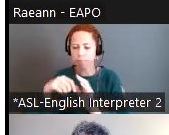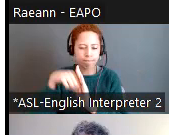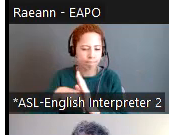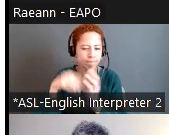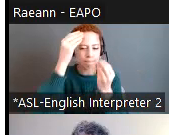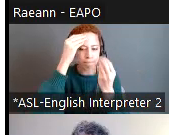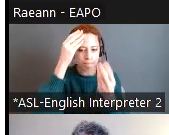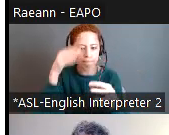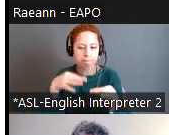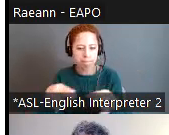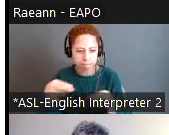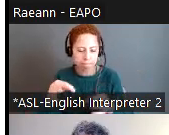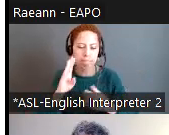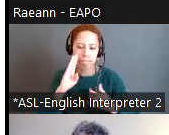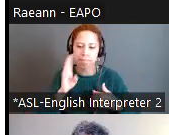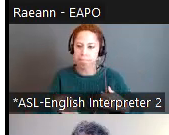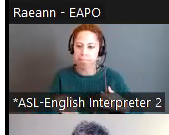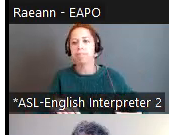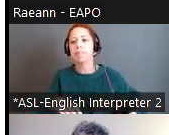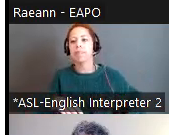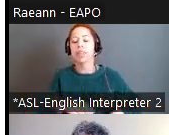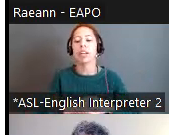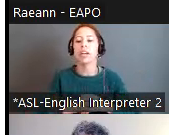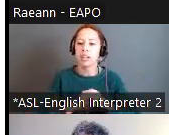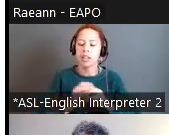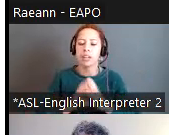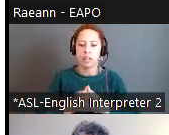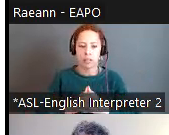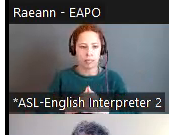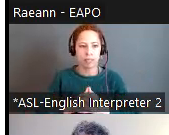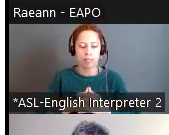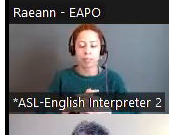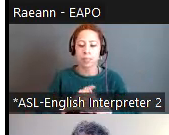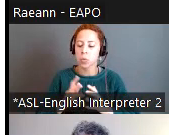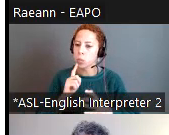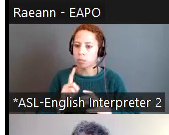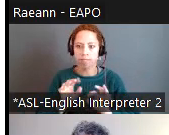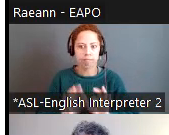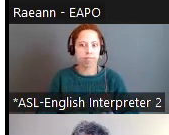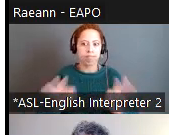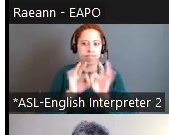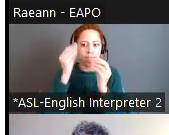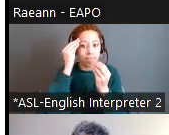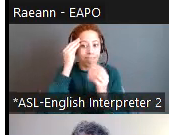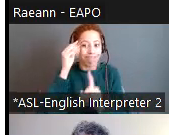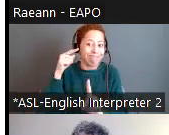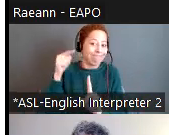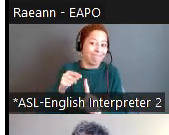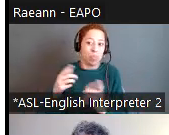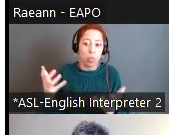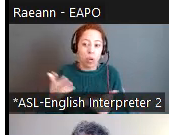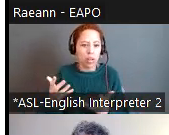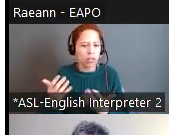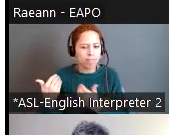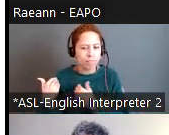along. And this is probably one of the most important pieces of information you're going to get, is what is the actual duties of